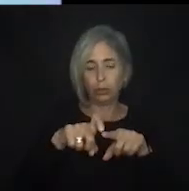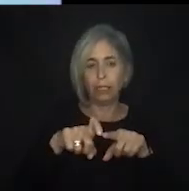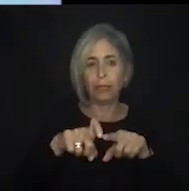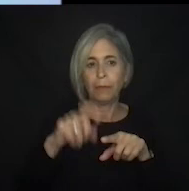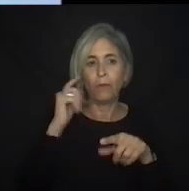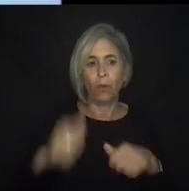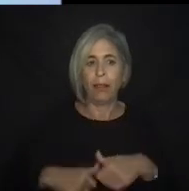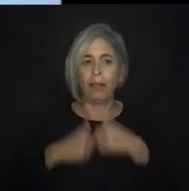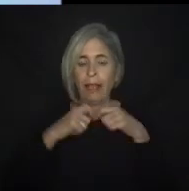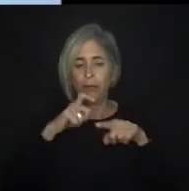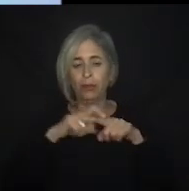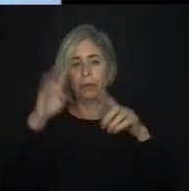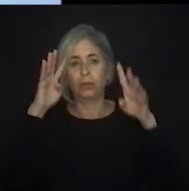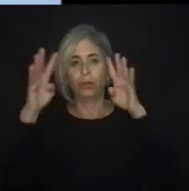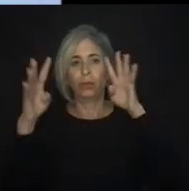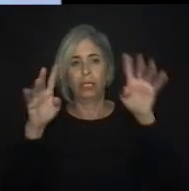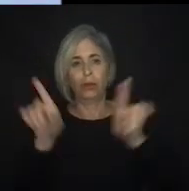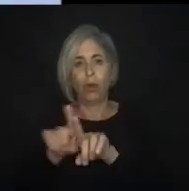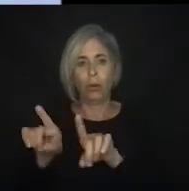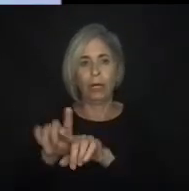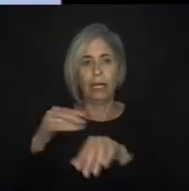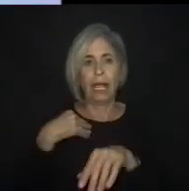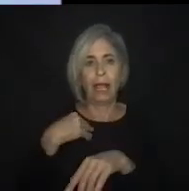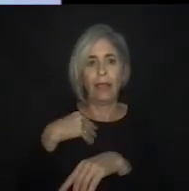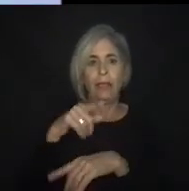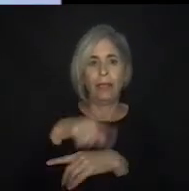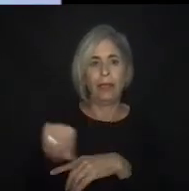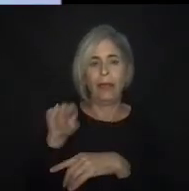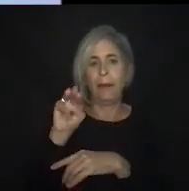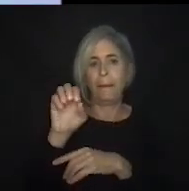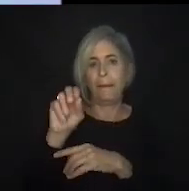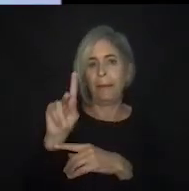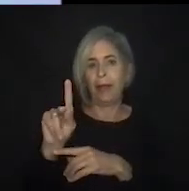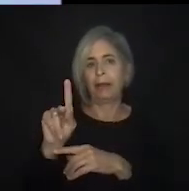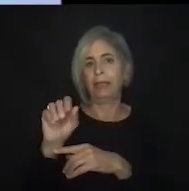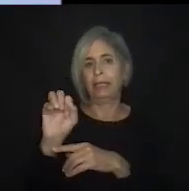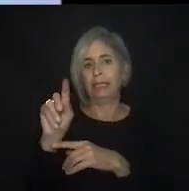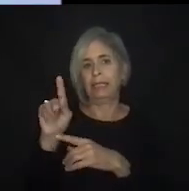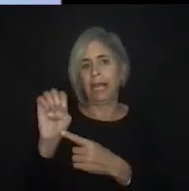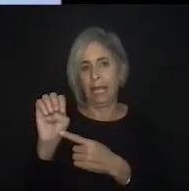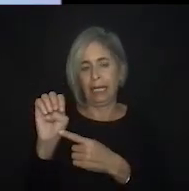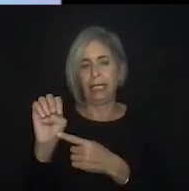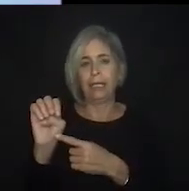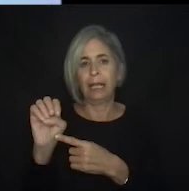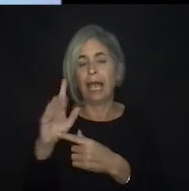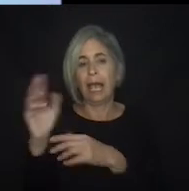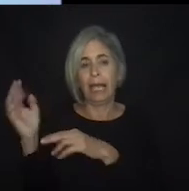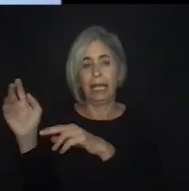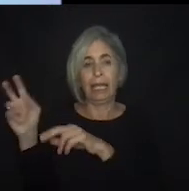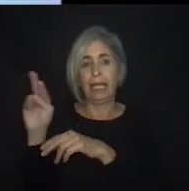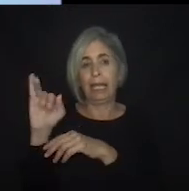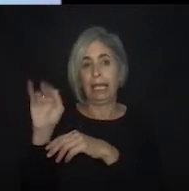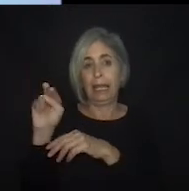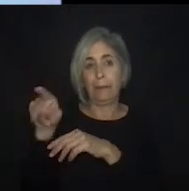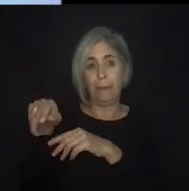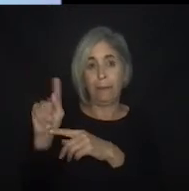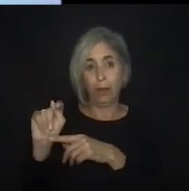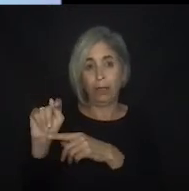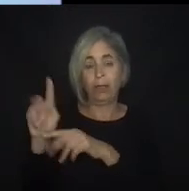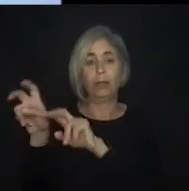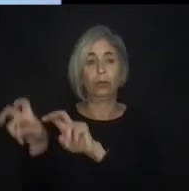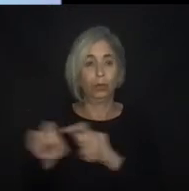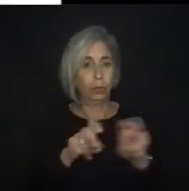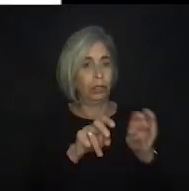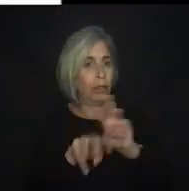for a live stream I've already created on the Mux side, which currently has no active connections. So once I input it, I'll switch over to the Mux